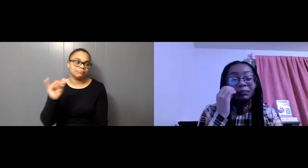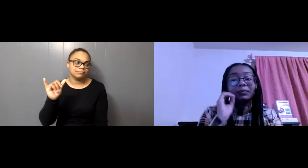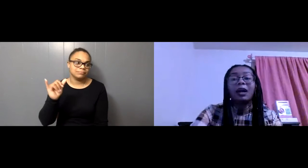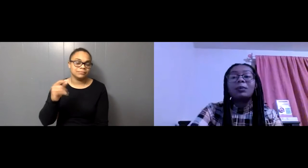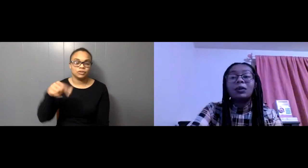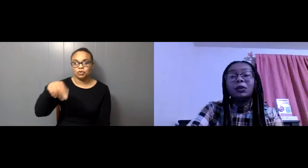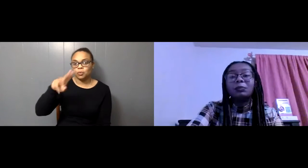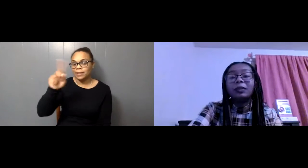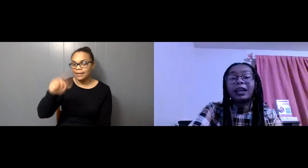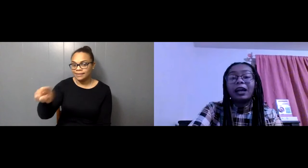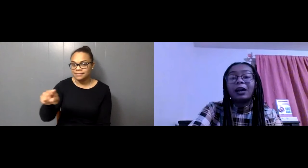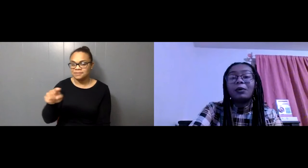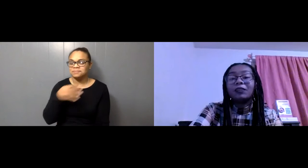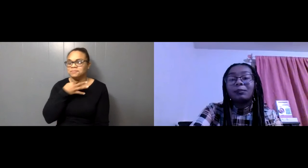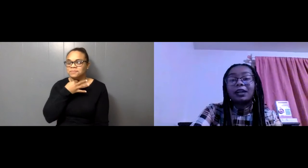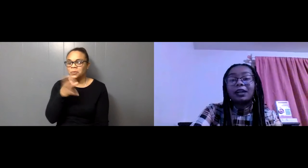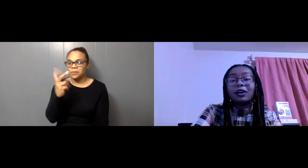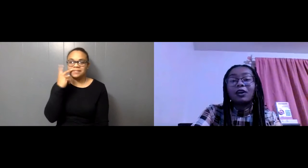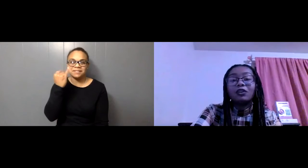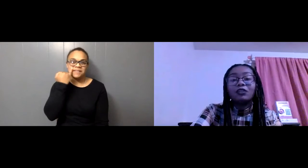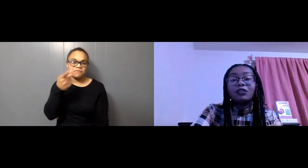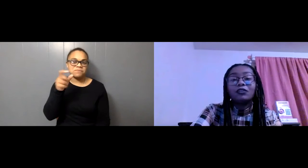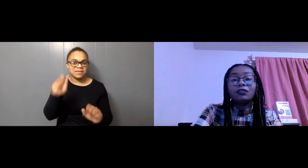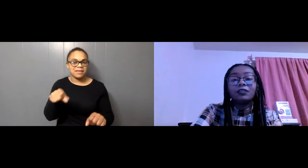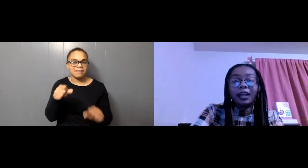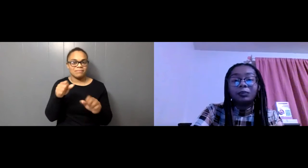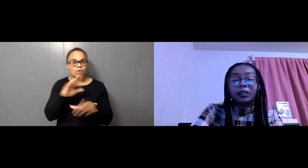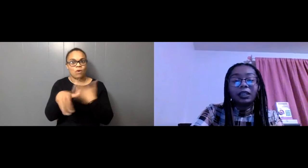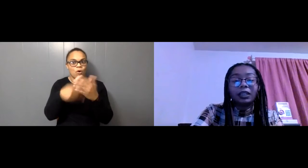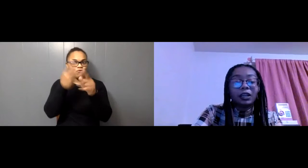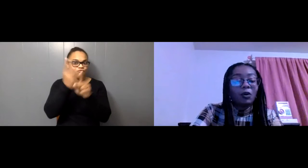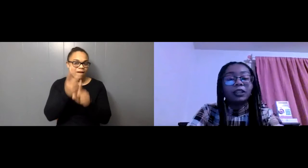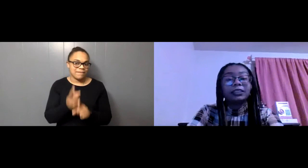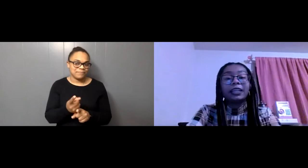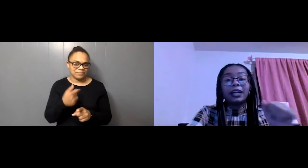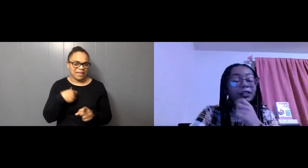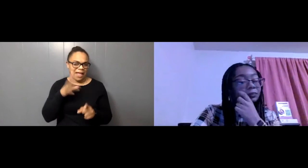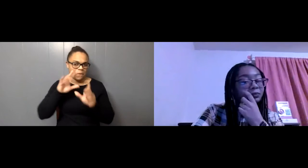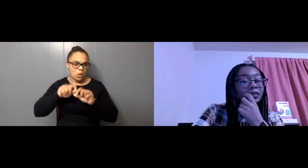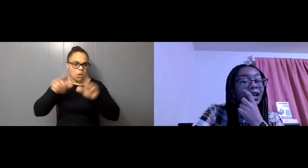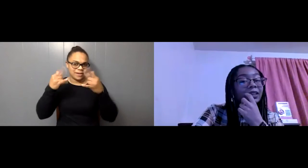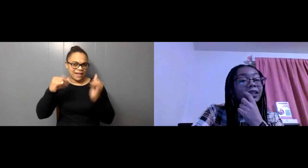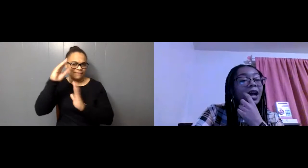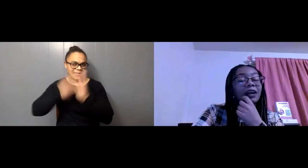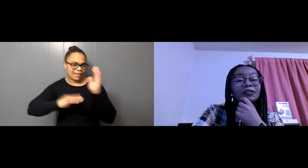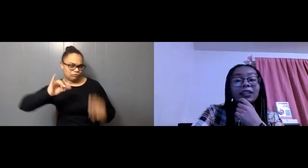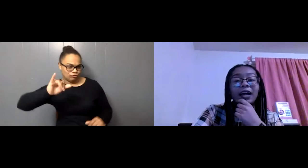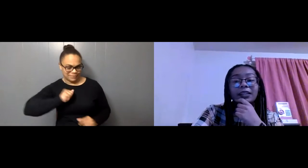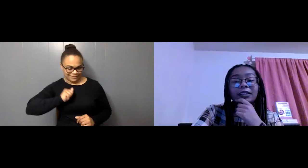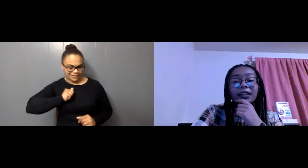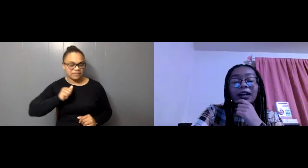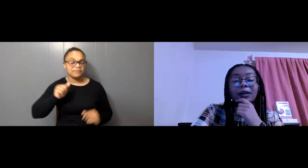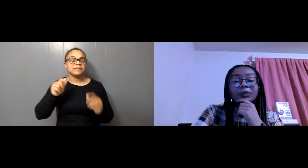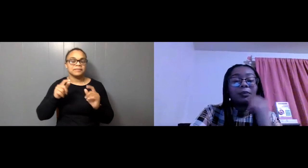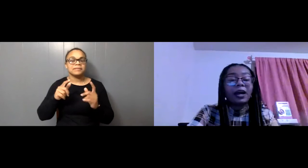right. I'm going to open it now and fill it out myself, and we can go over it together. And then after